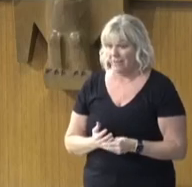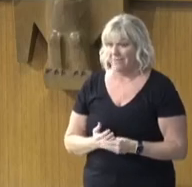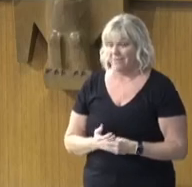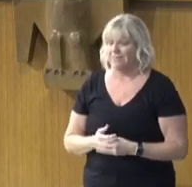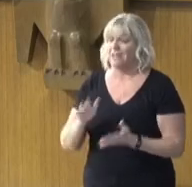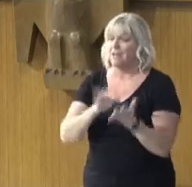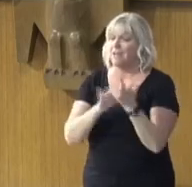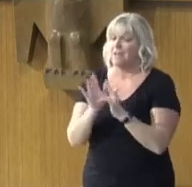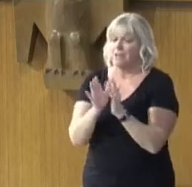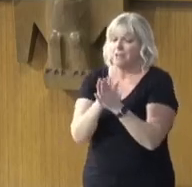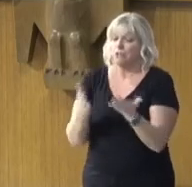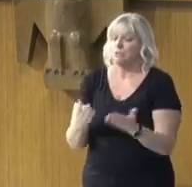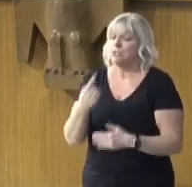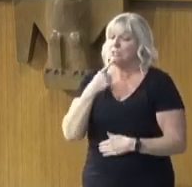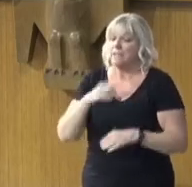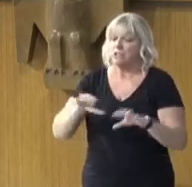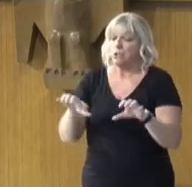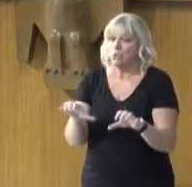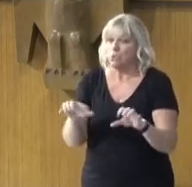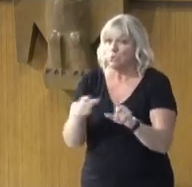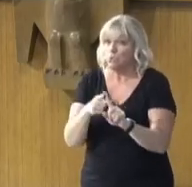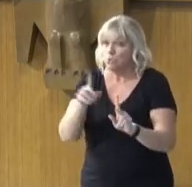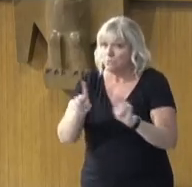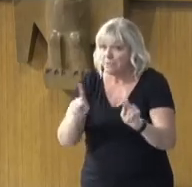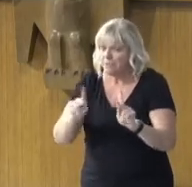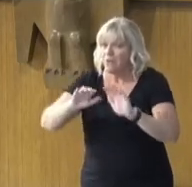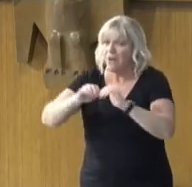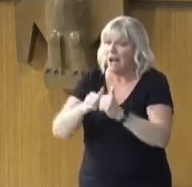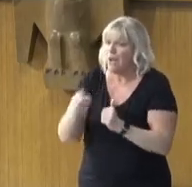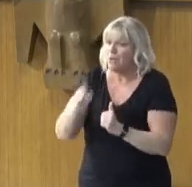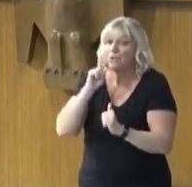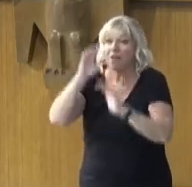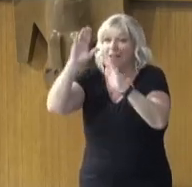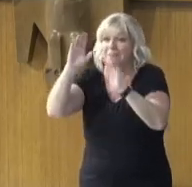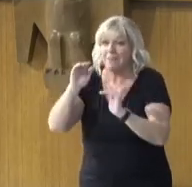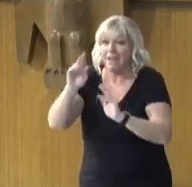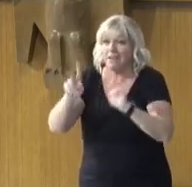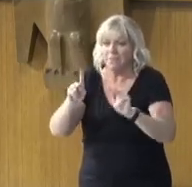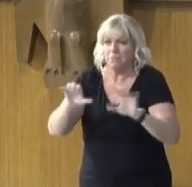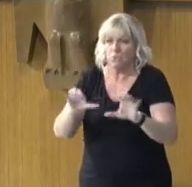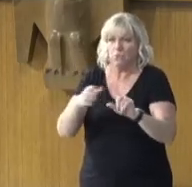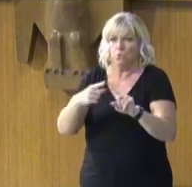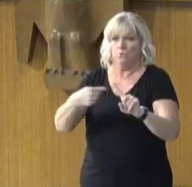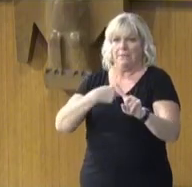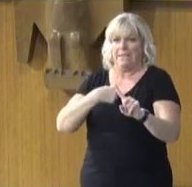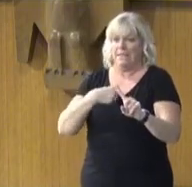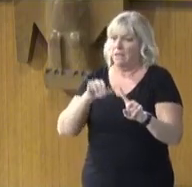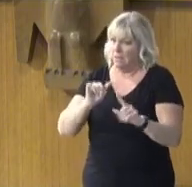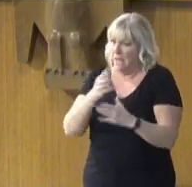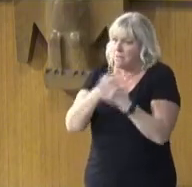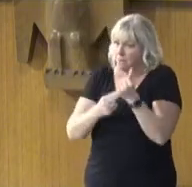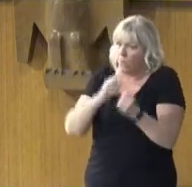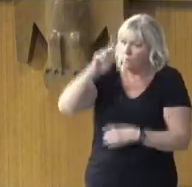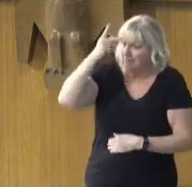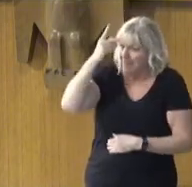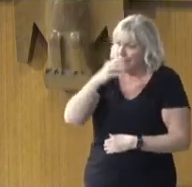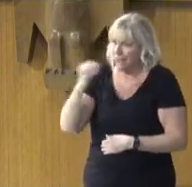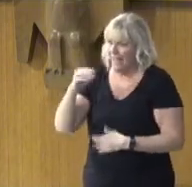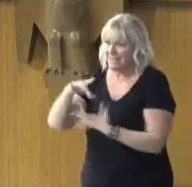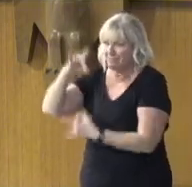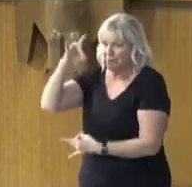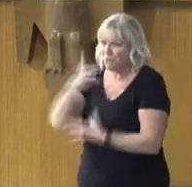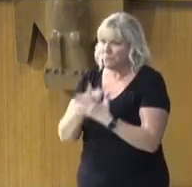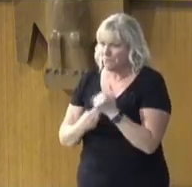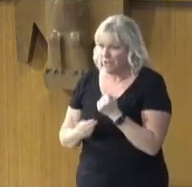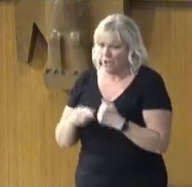others as you would have them do to you. That is both a political and a spiritual statement. And these statements come